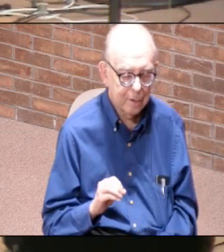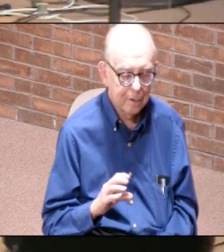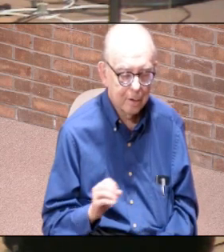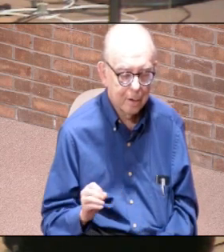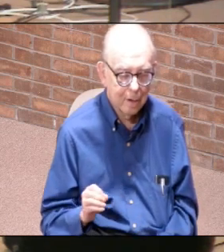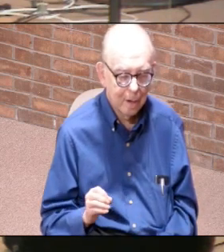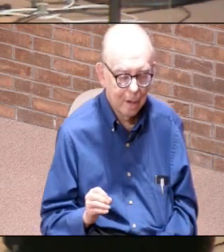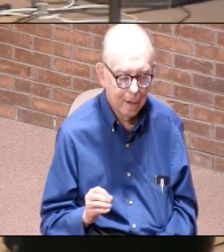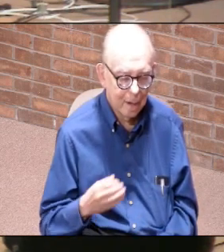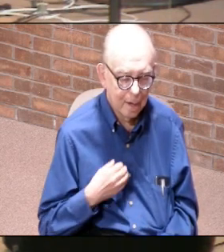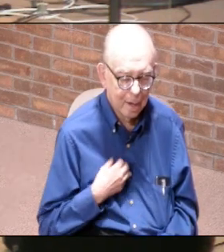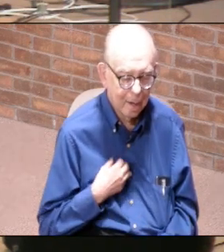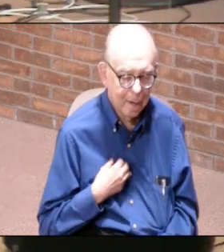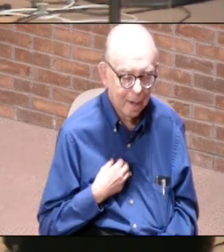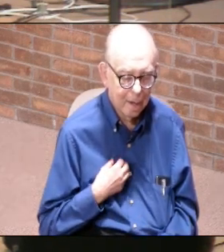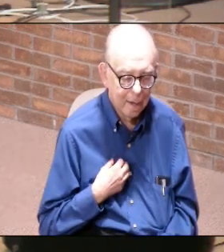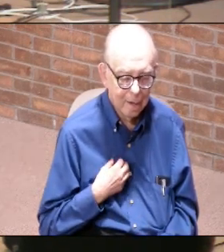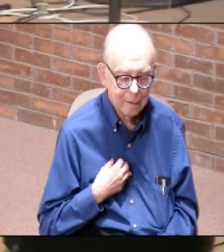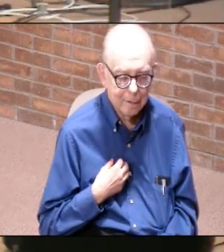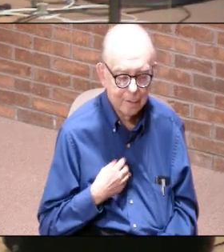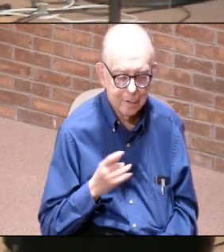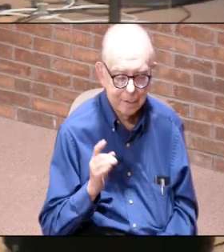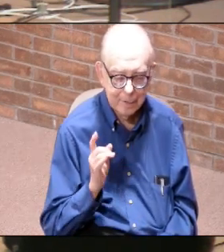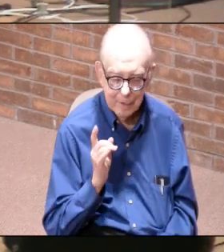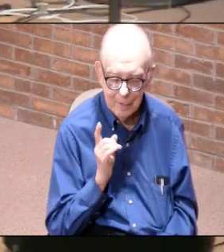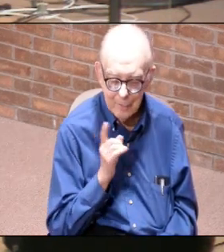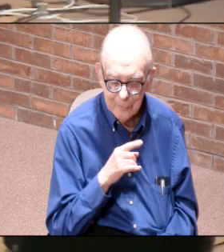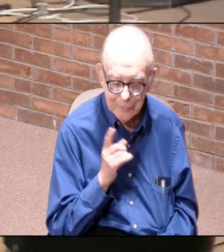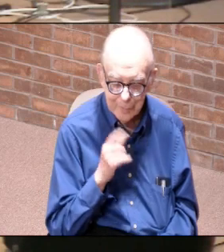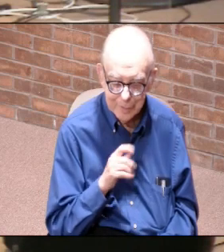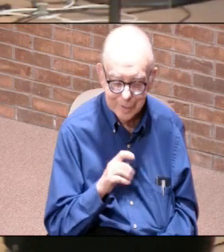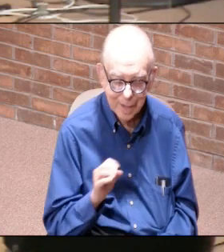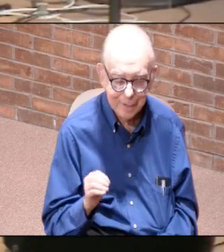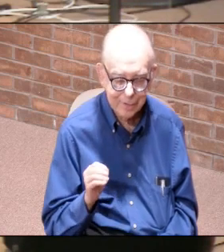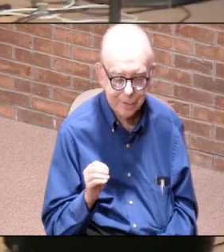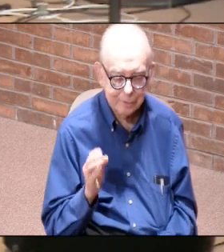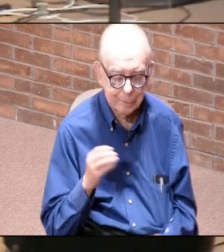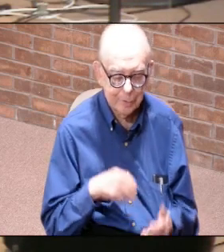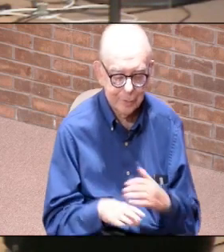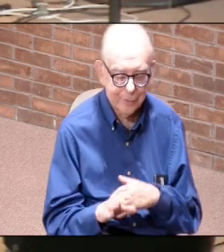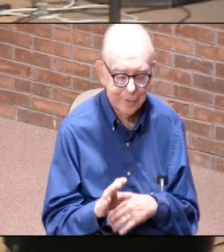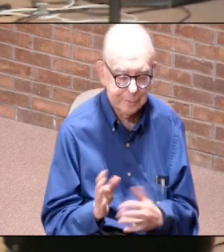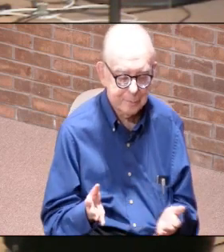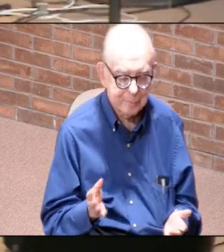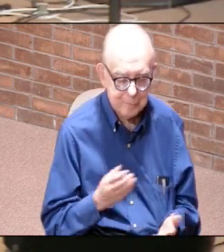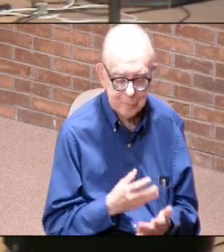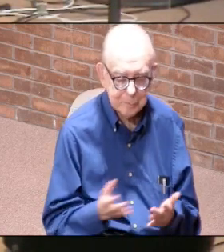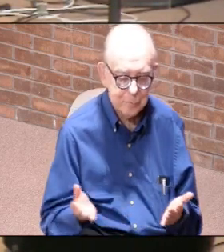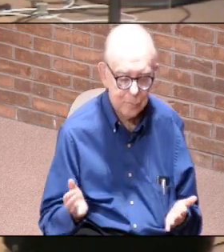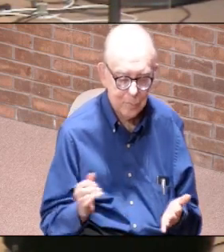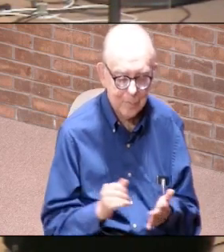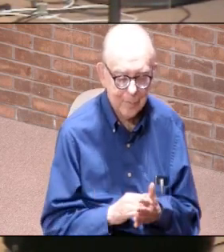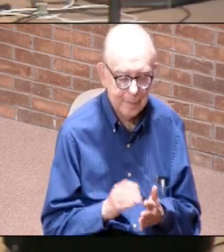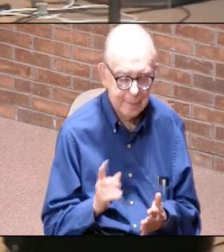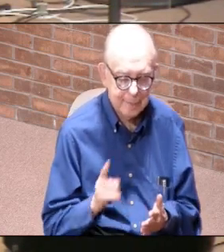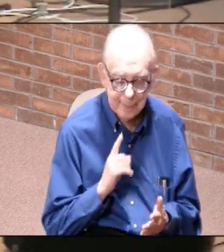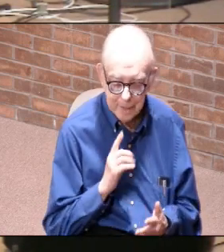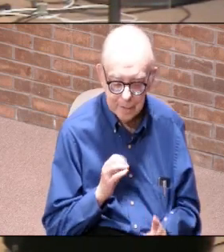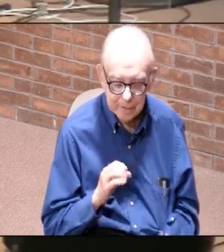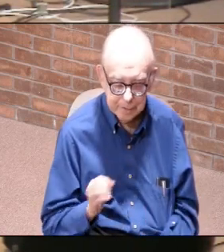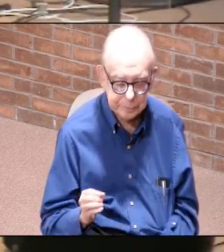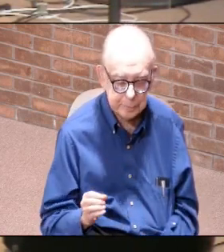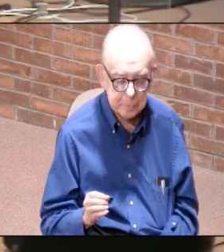Or they have fake ties and all you do is slip your feet in them. And everybody thinks, boy, that's really